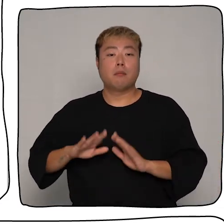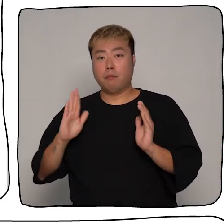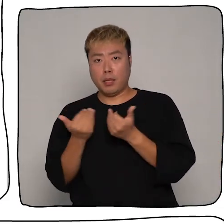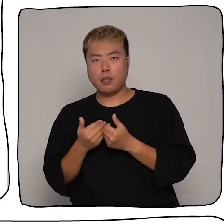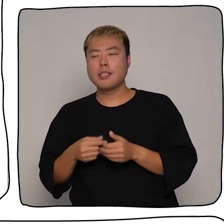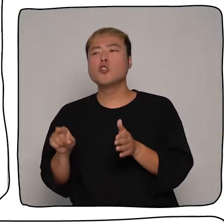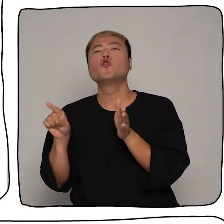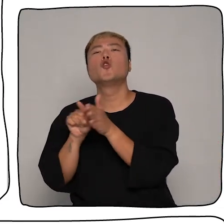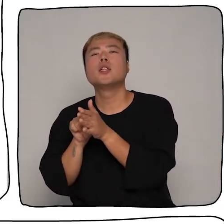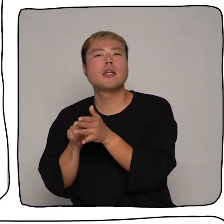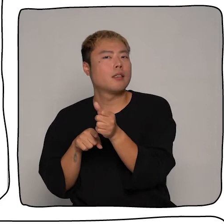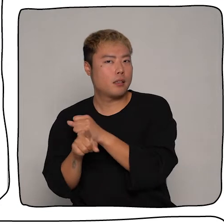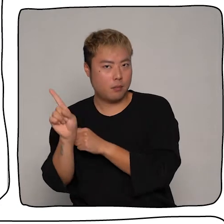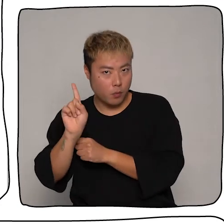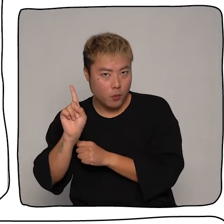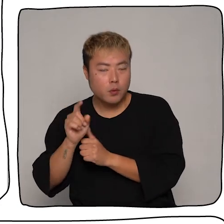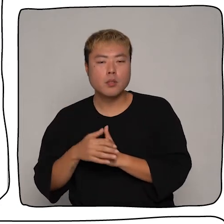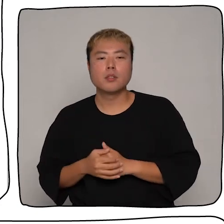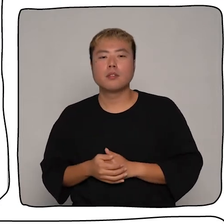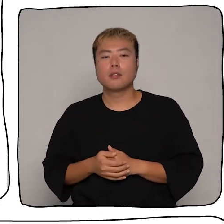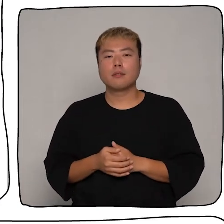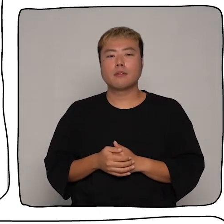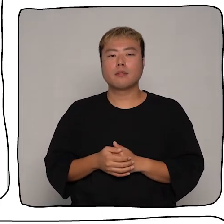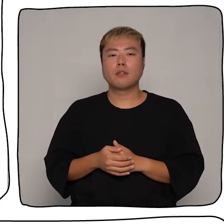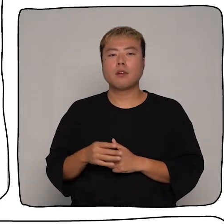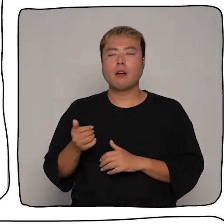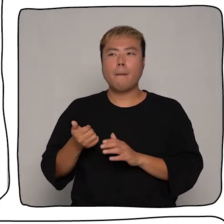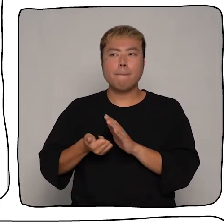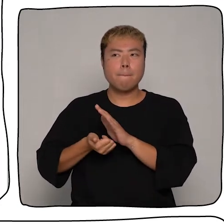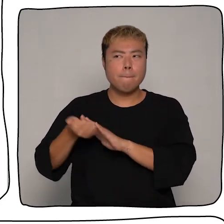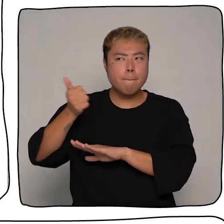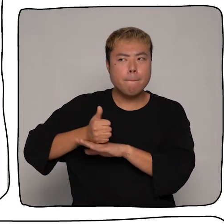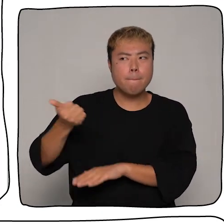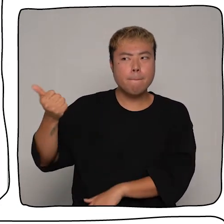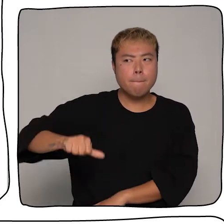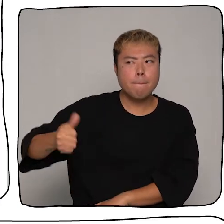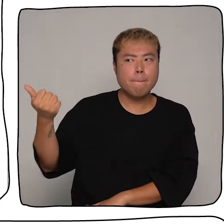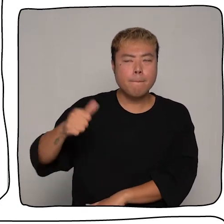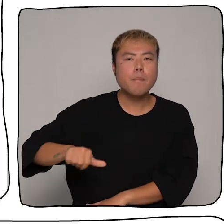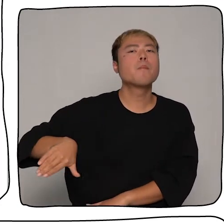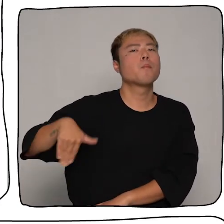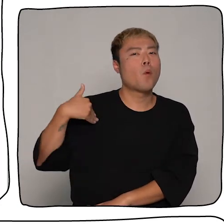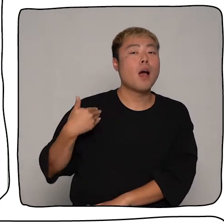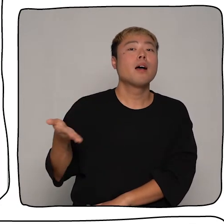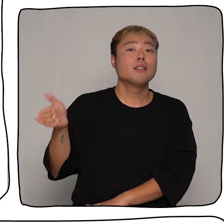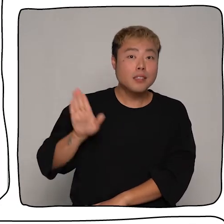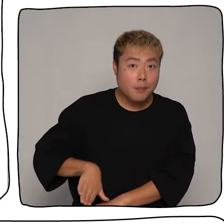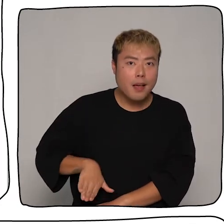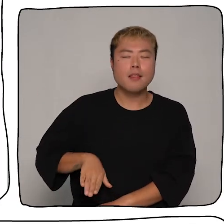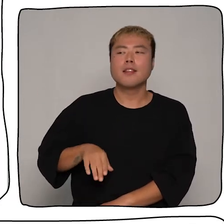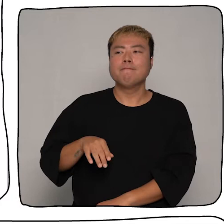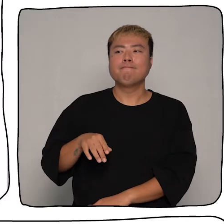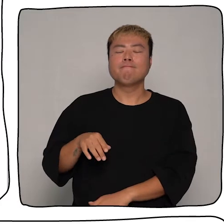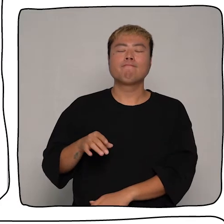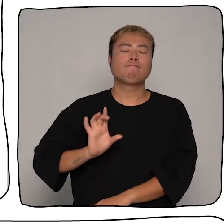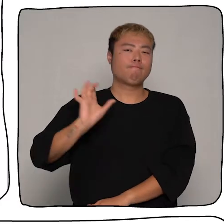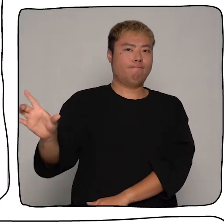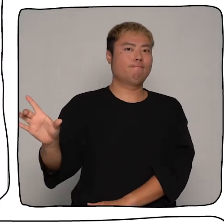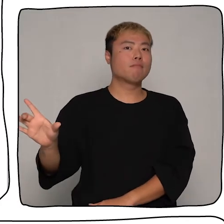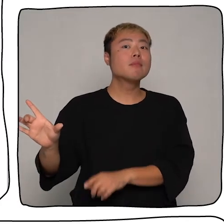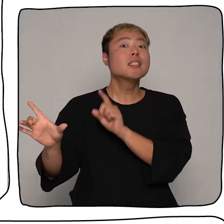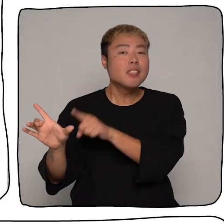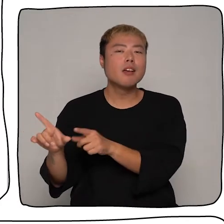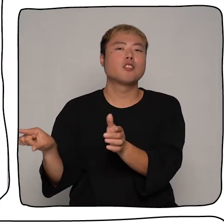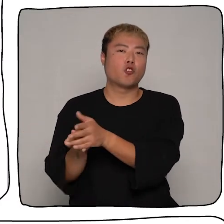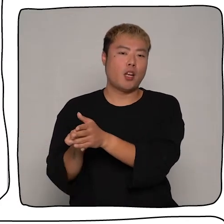hand, when you say you trust him, you let him go. Nevertheless, you are uncertain if he will succeed or